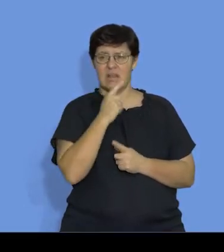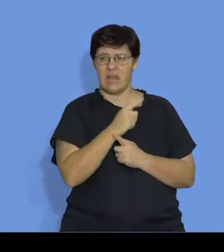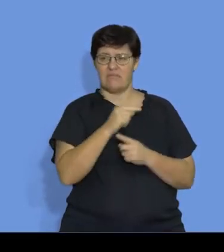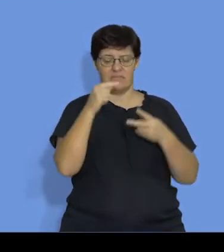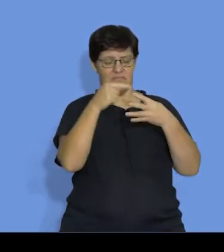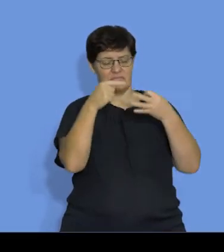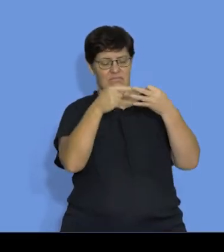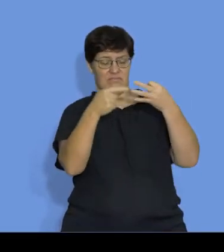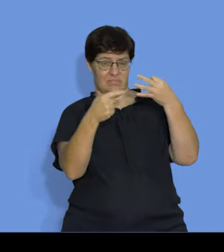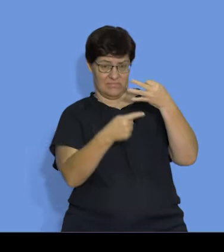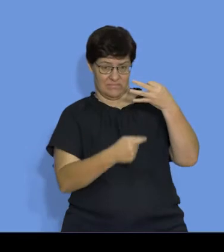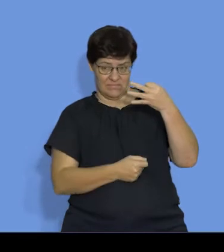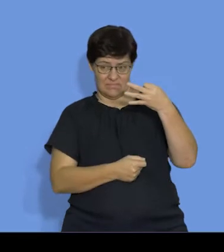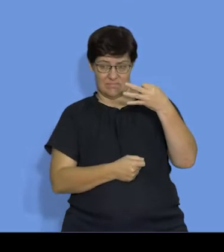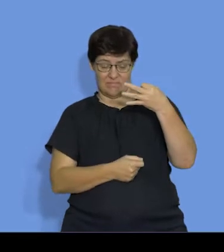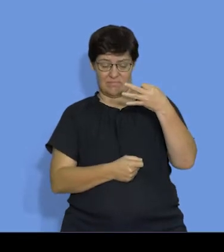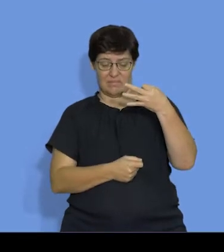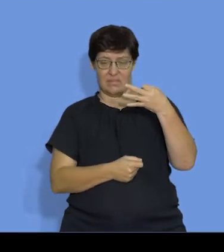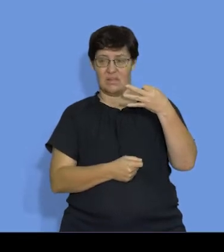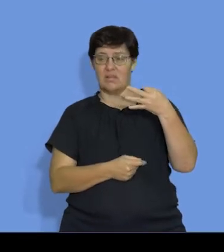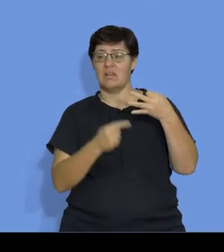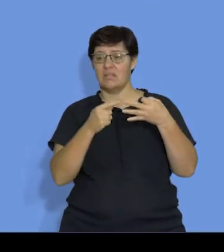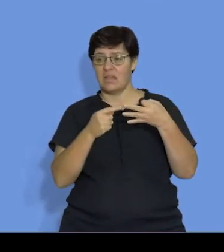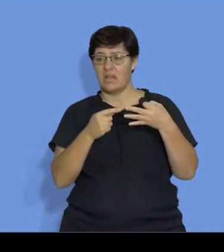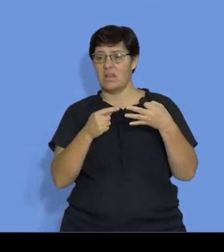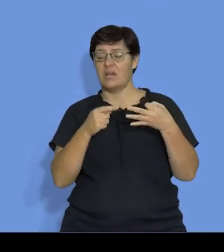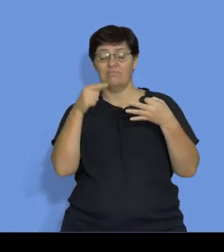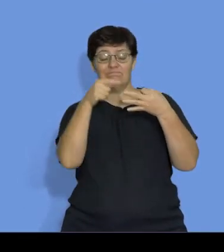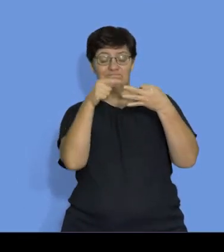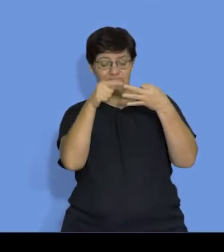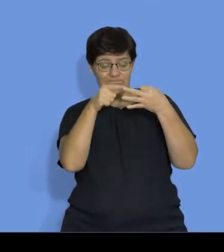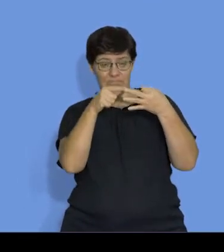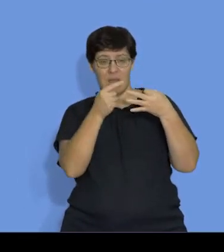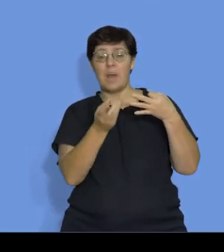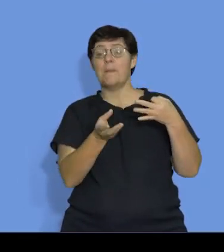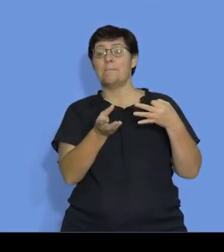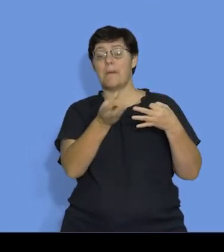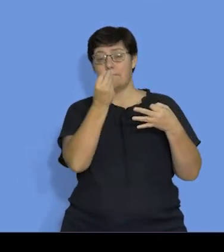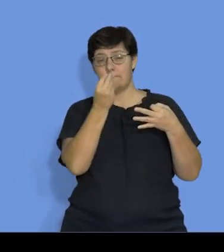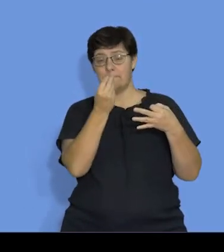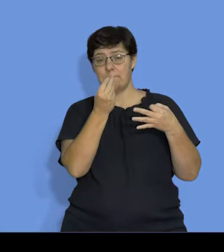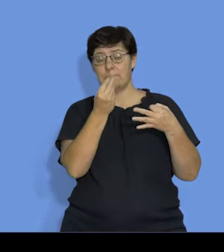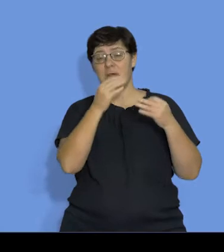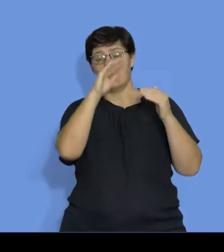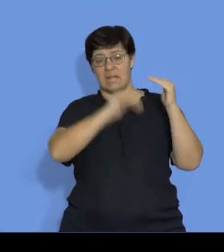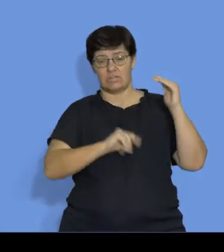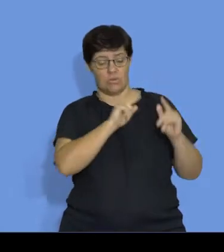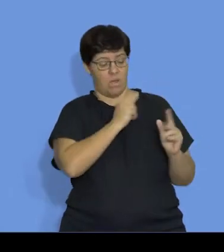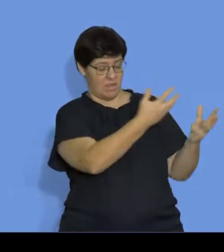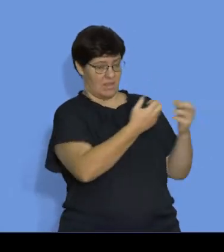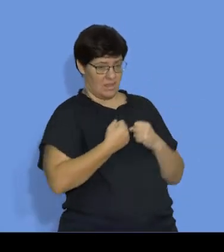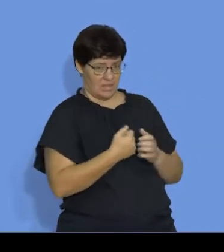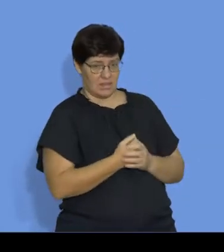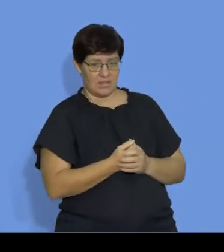agent, your spectator ions. So your oxidizing agent undergoes reduction, a process of reduction, while a reducing